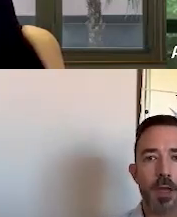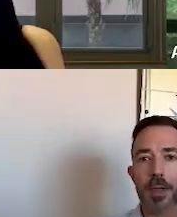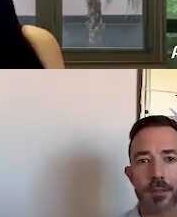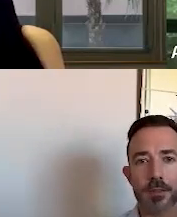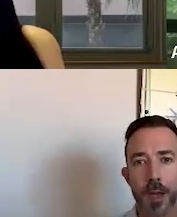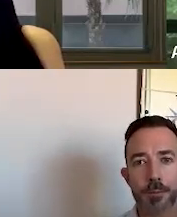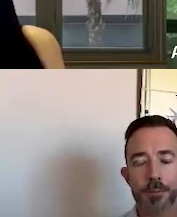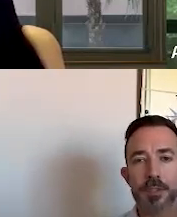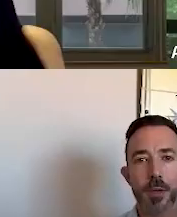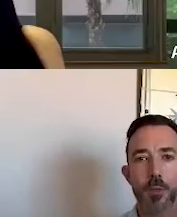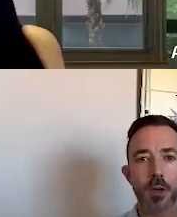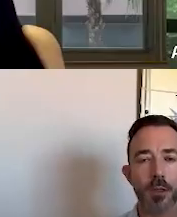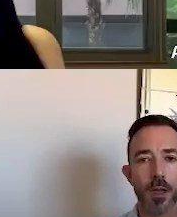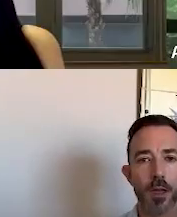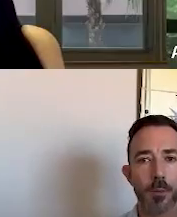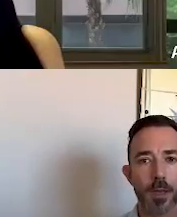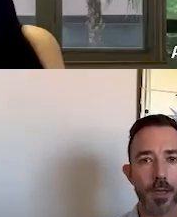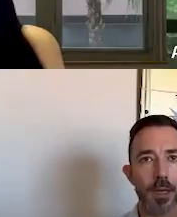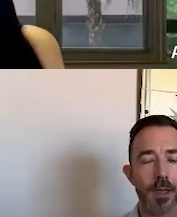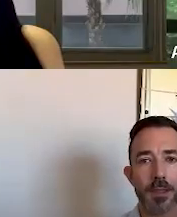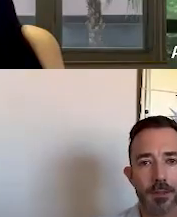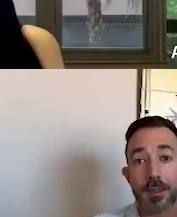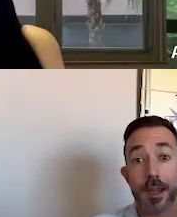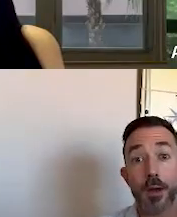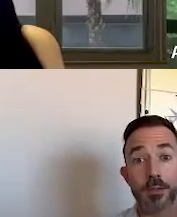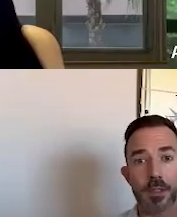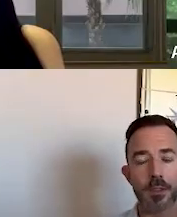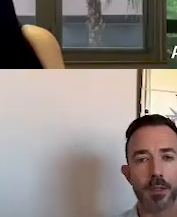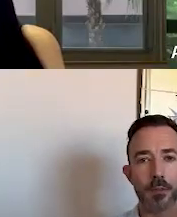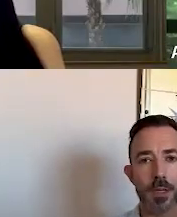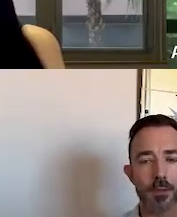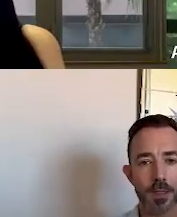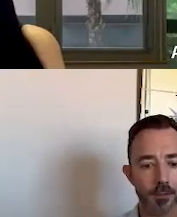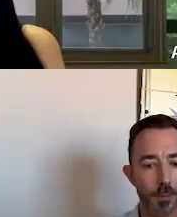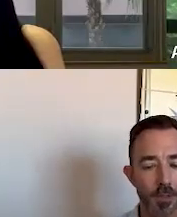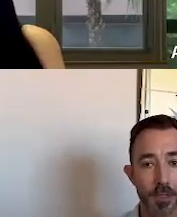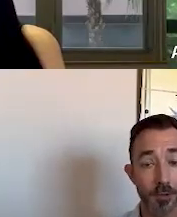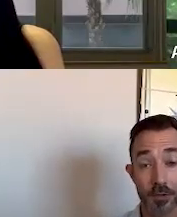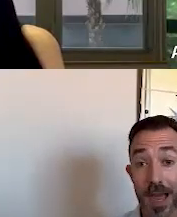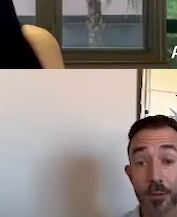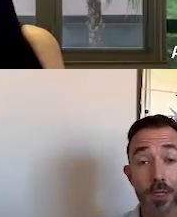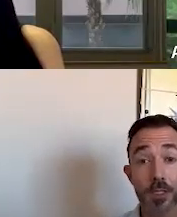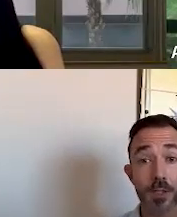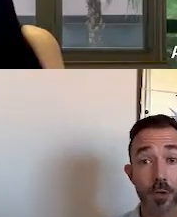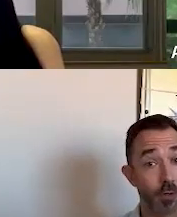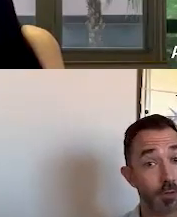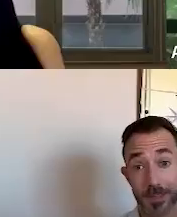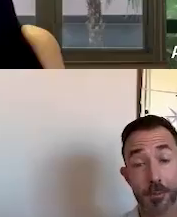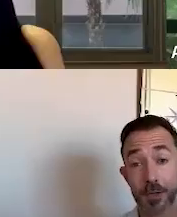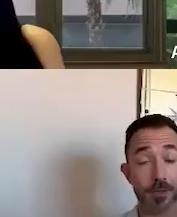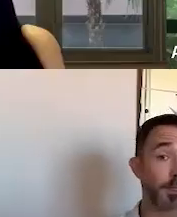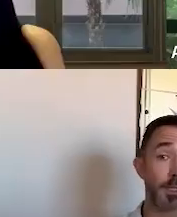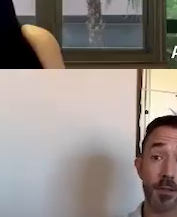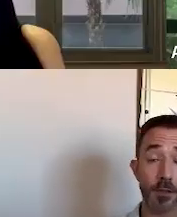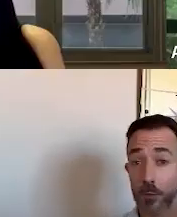The buck has to stop somewhere. And that's how I've seen things be effective. Typically, if there's not one individual, or if like